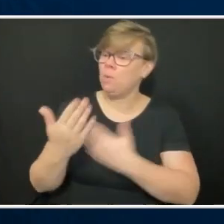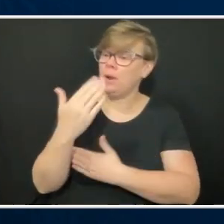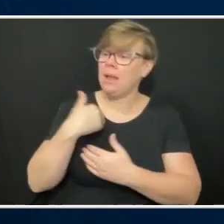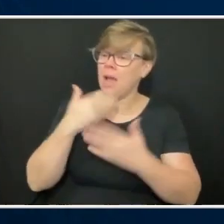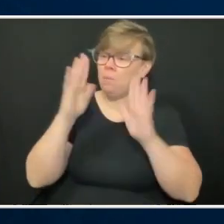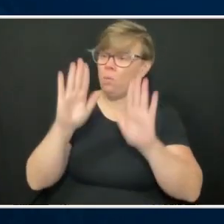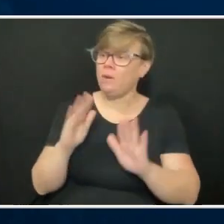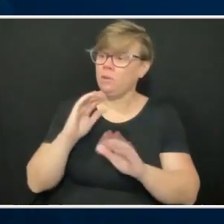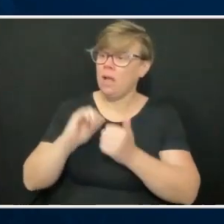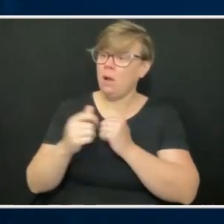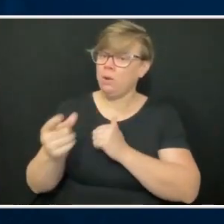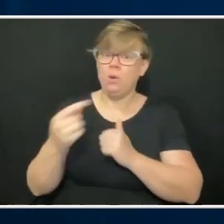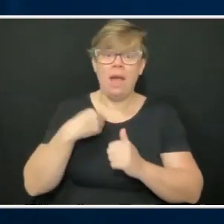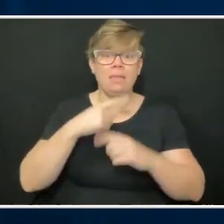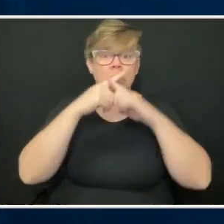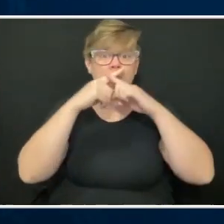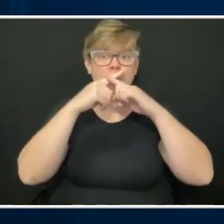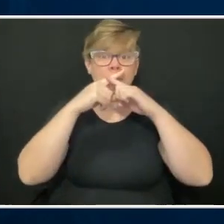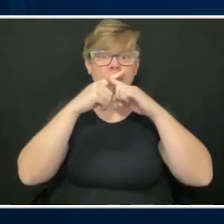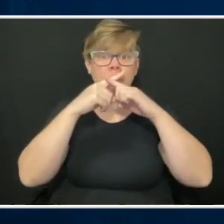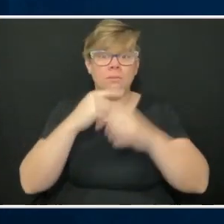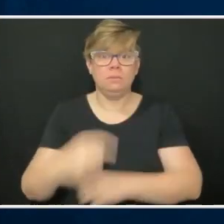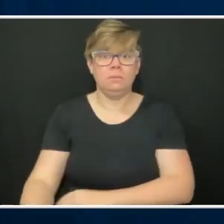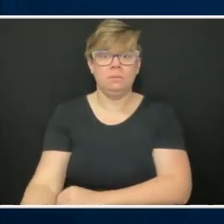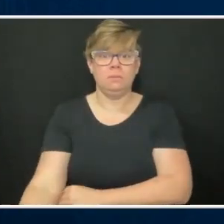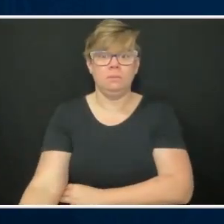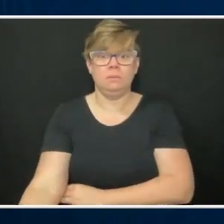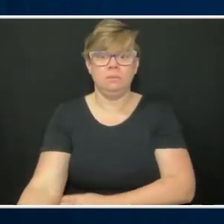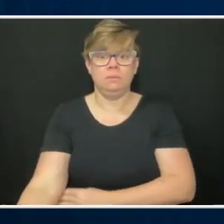I think you might be on mute.